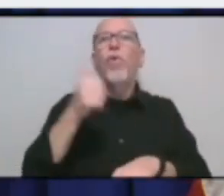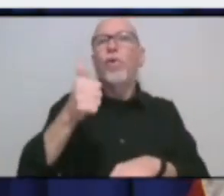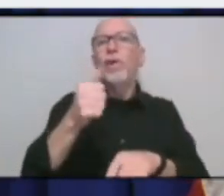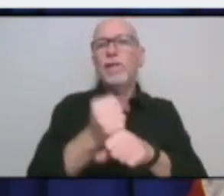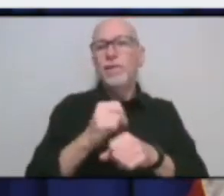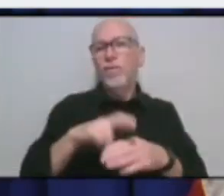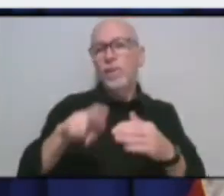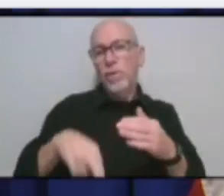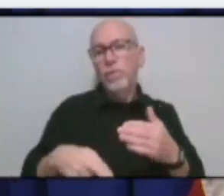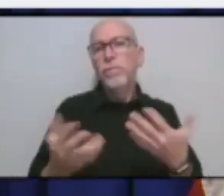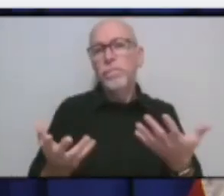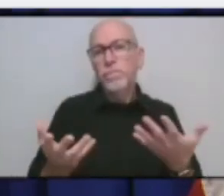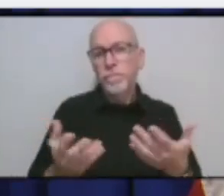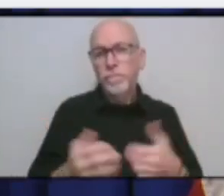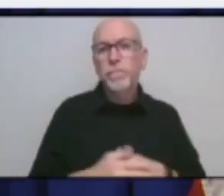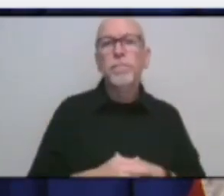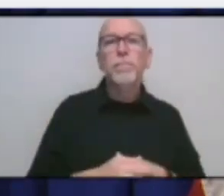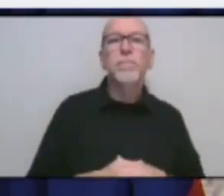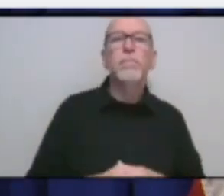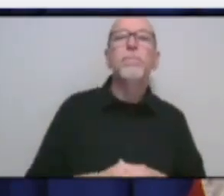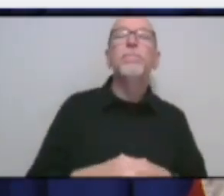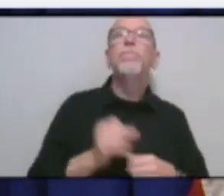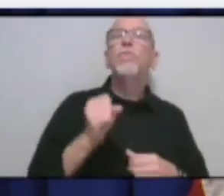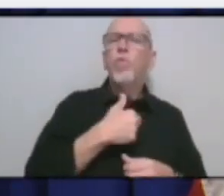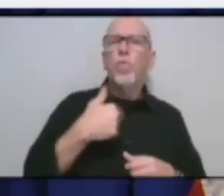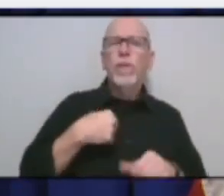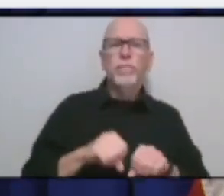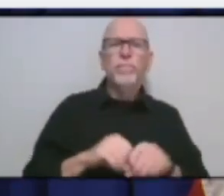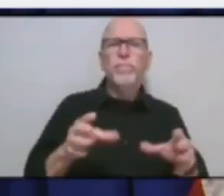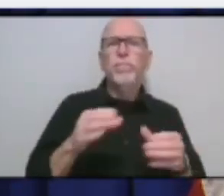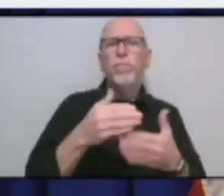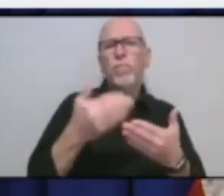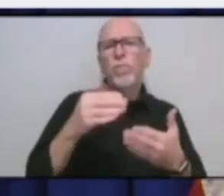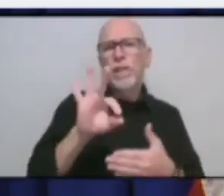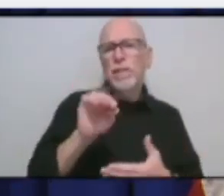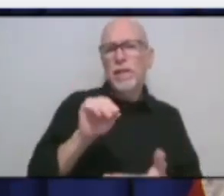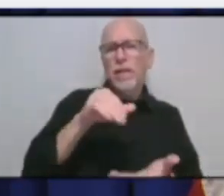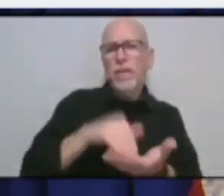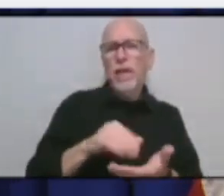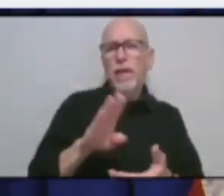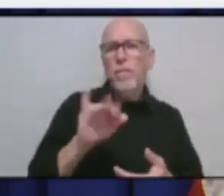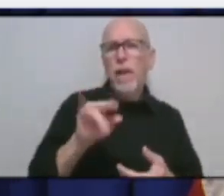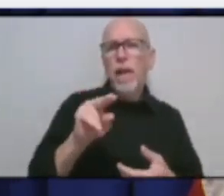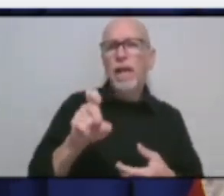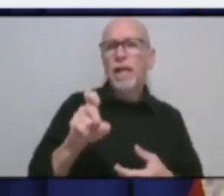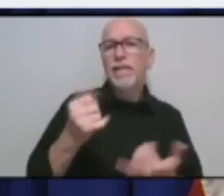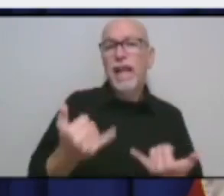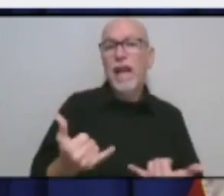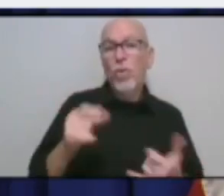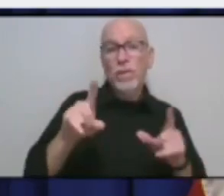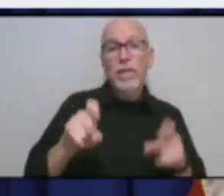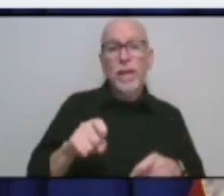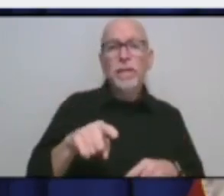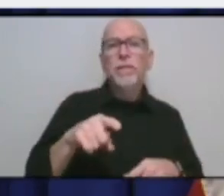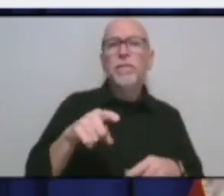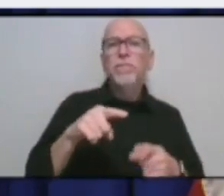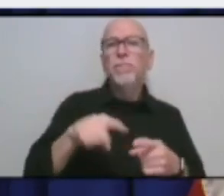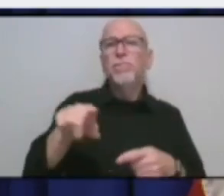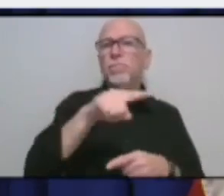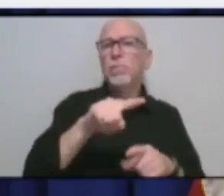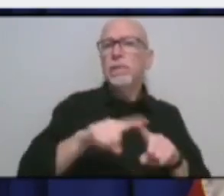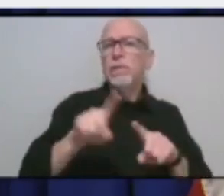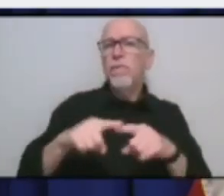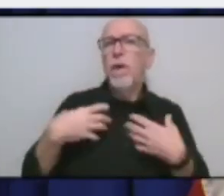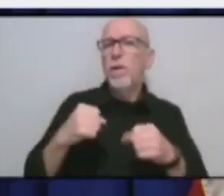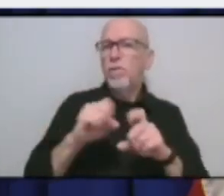results. To help address this, we've distributed nearly 90,000 Bionex Now tests to 50 local health departments to help with